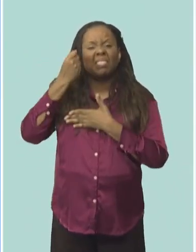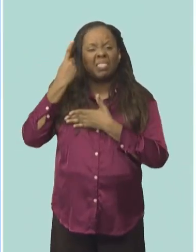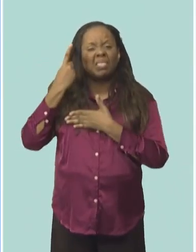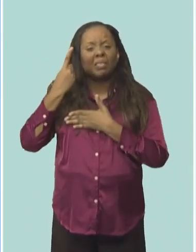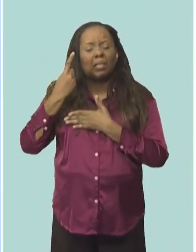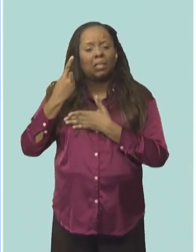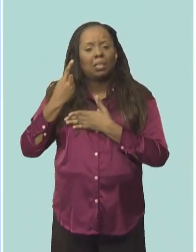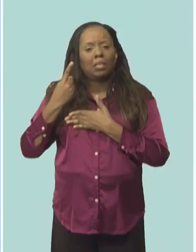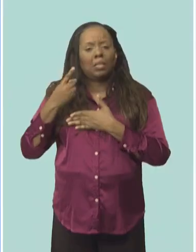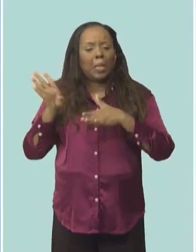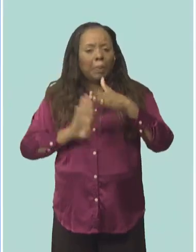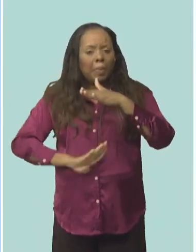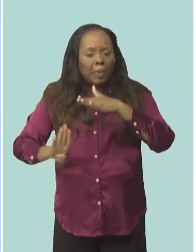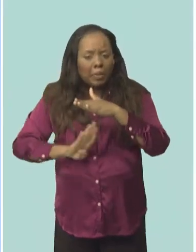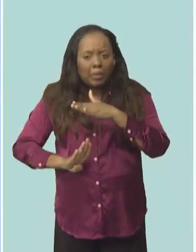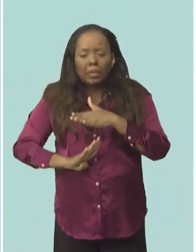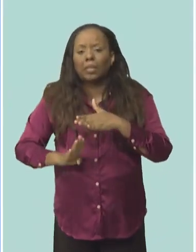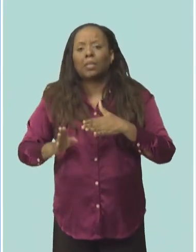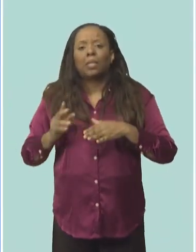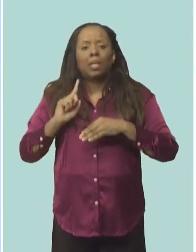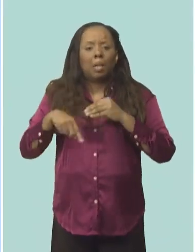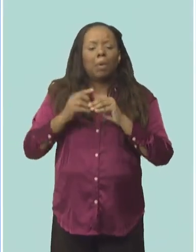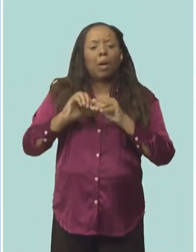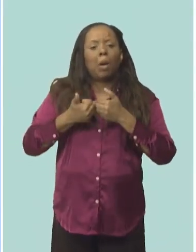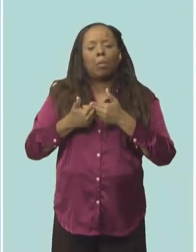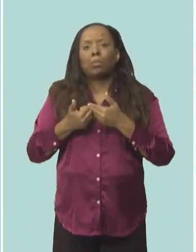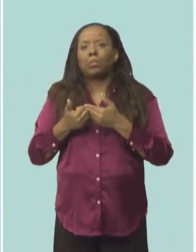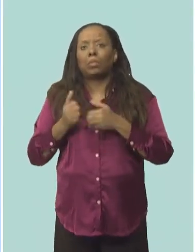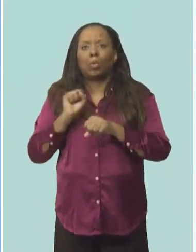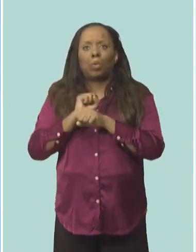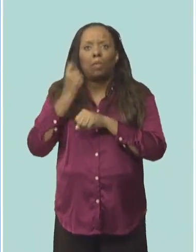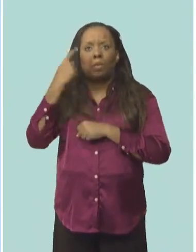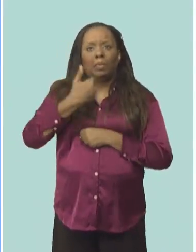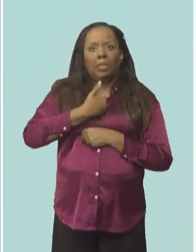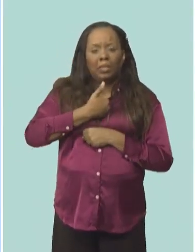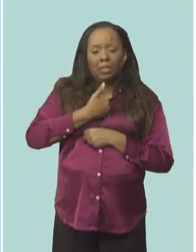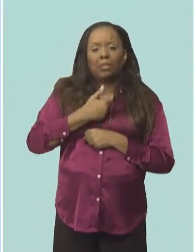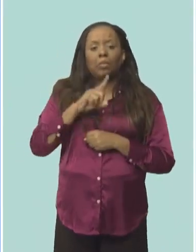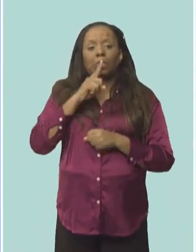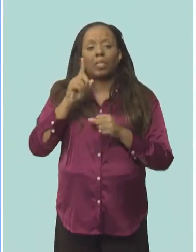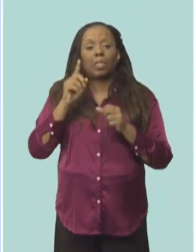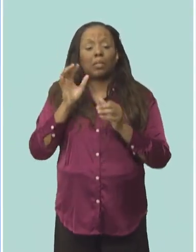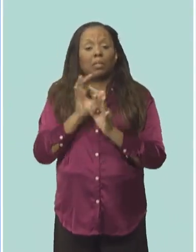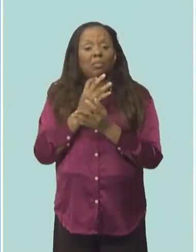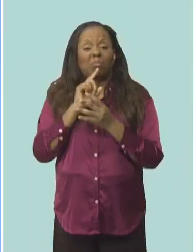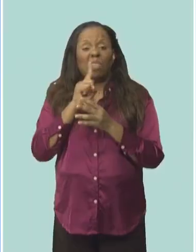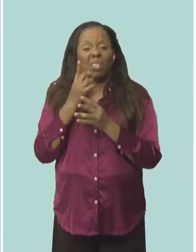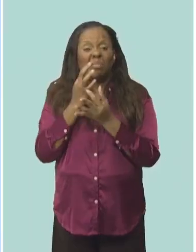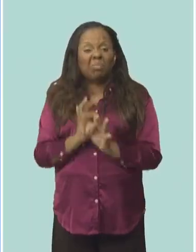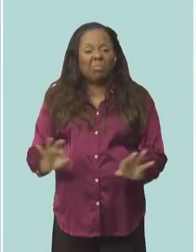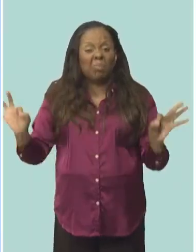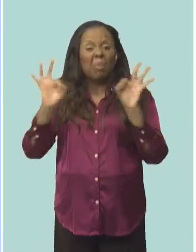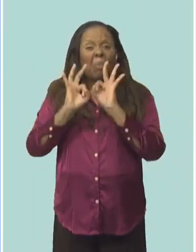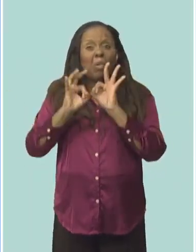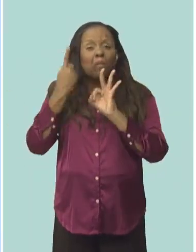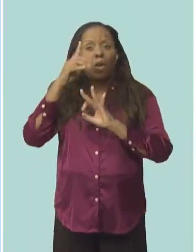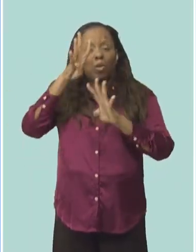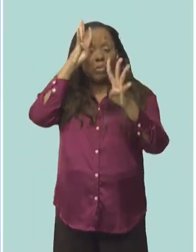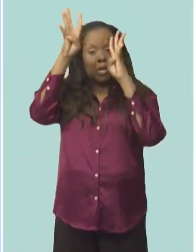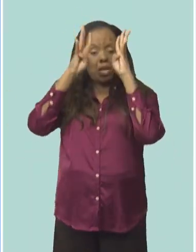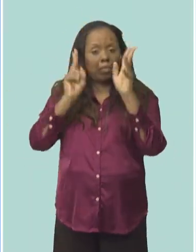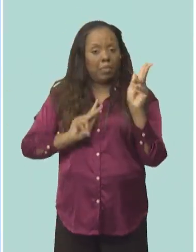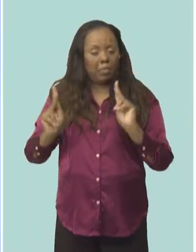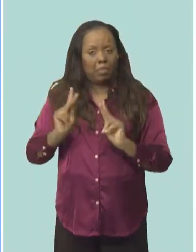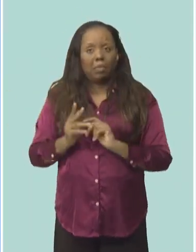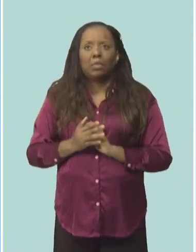and workflow that you can be self-dependent. Because that's very important for creatives to be self-reliant, right? So I feel like the course was